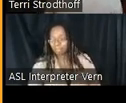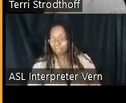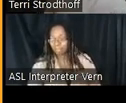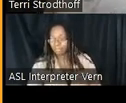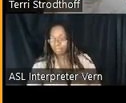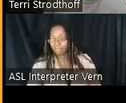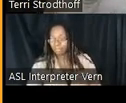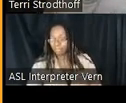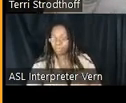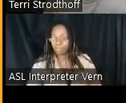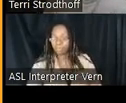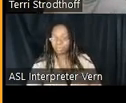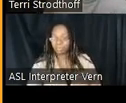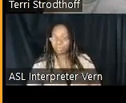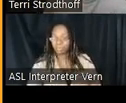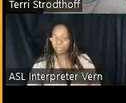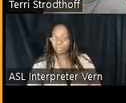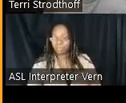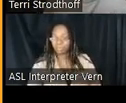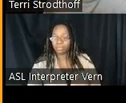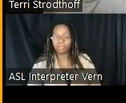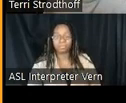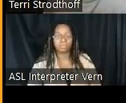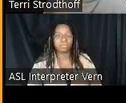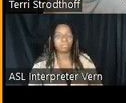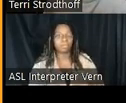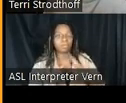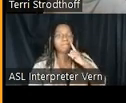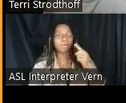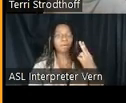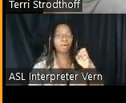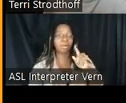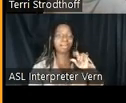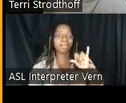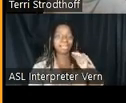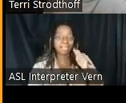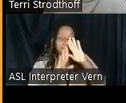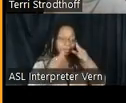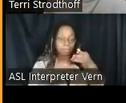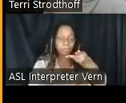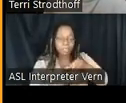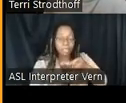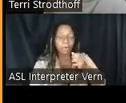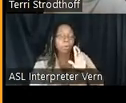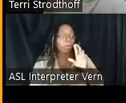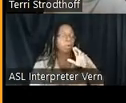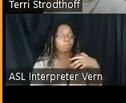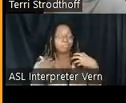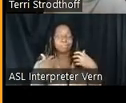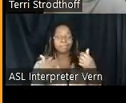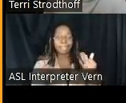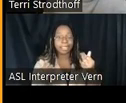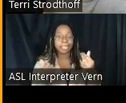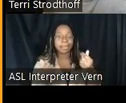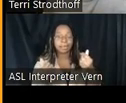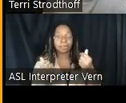And the way that we do that work, call it healing-focused care or healing-centered practice, I think was one of the way that the panel was